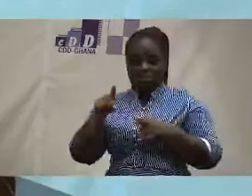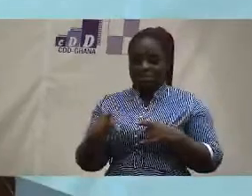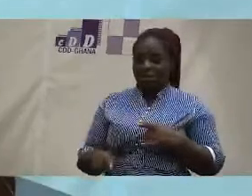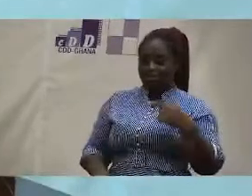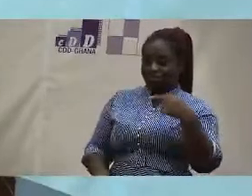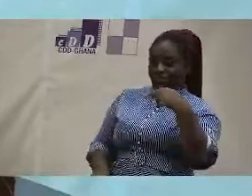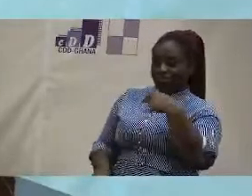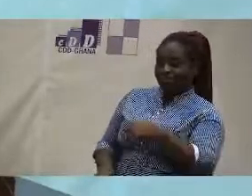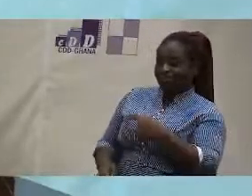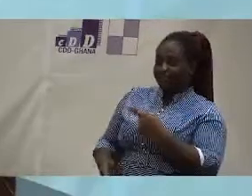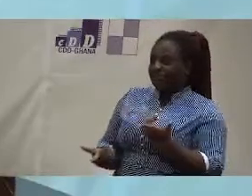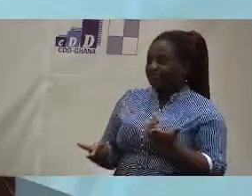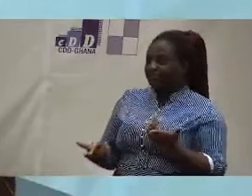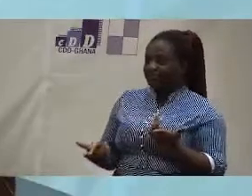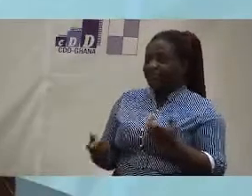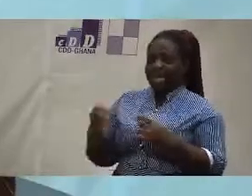the